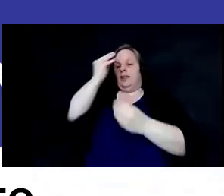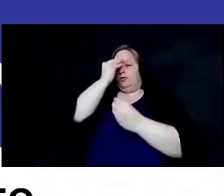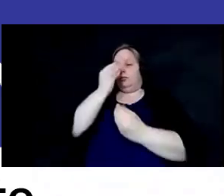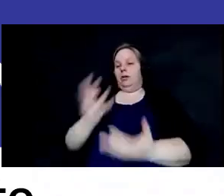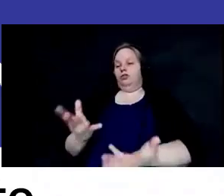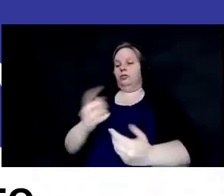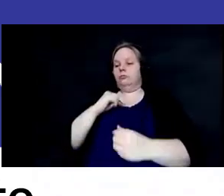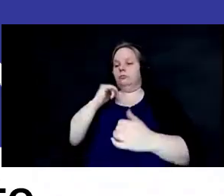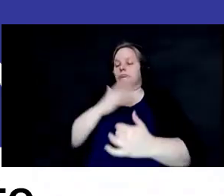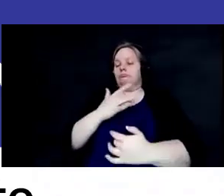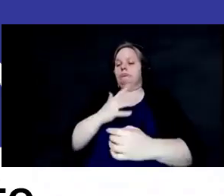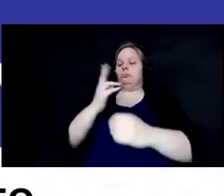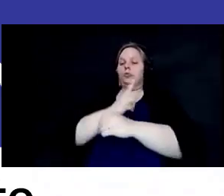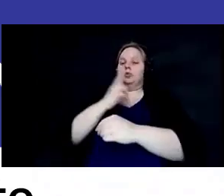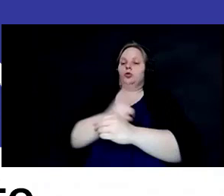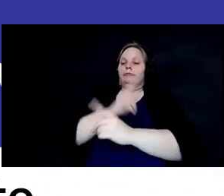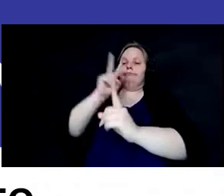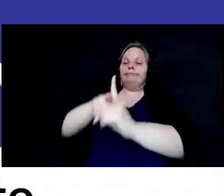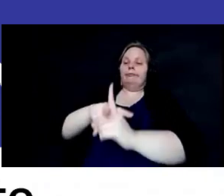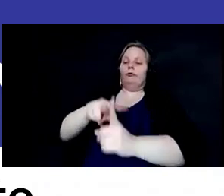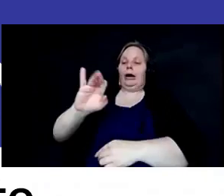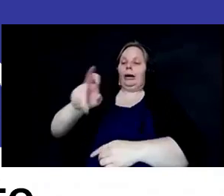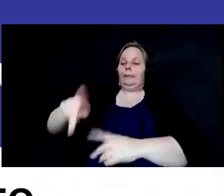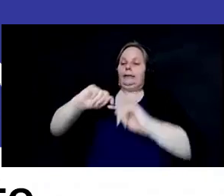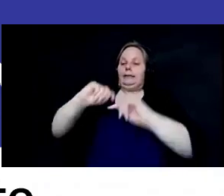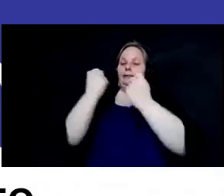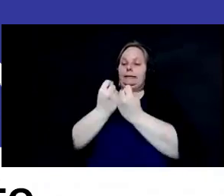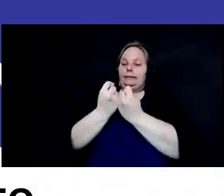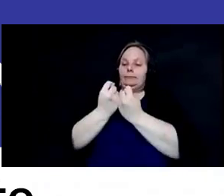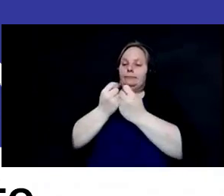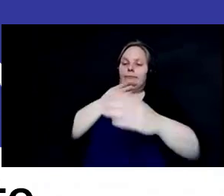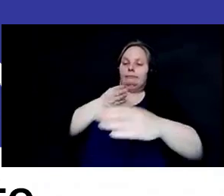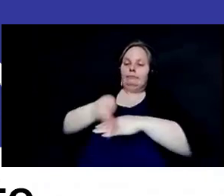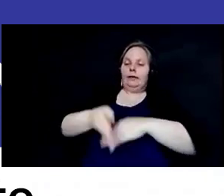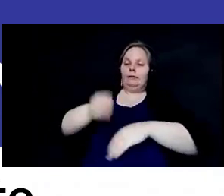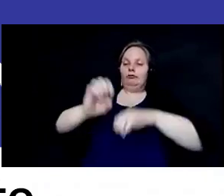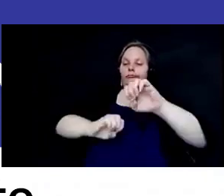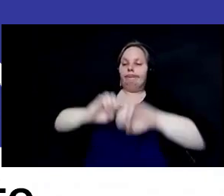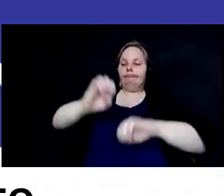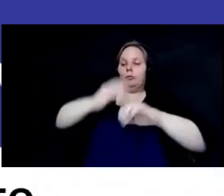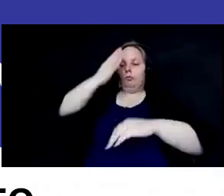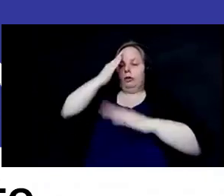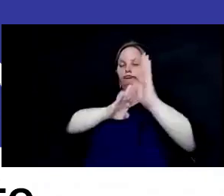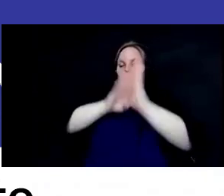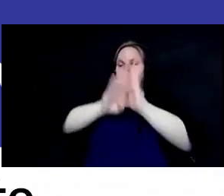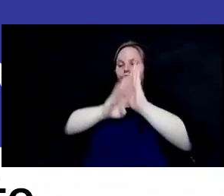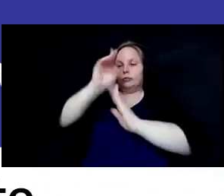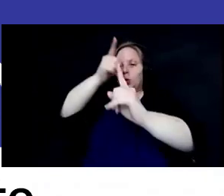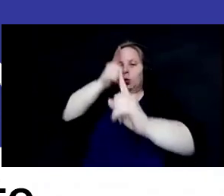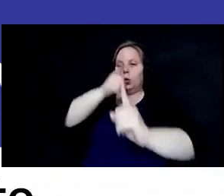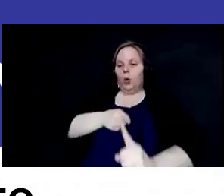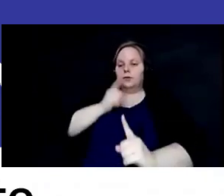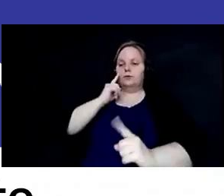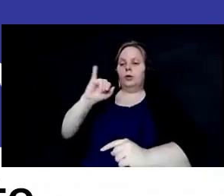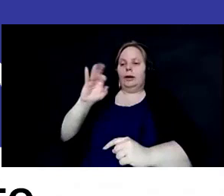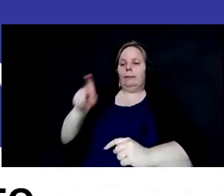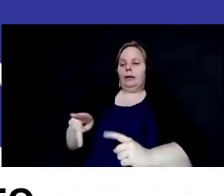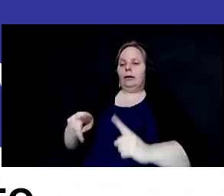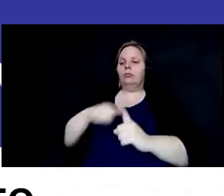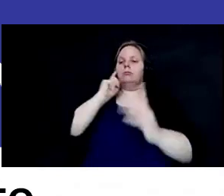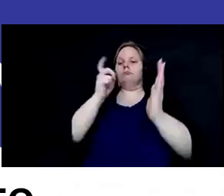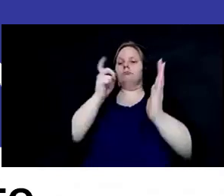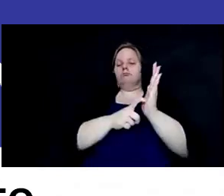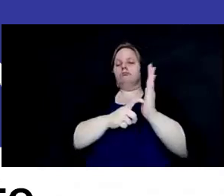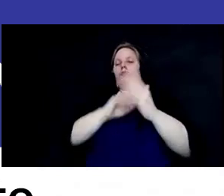subsequently used by the IEP team following the evaluation to develop IEP goals and identify all